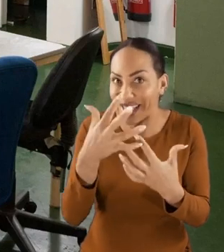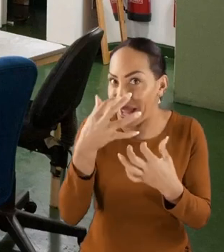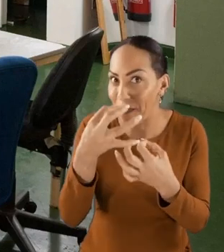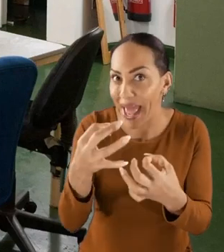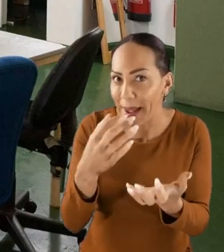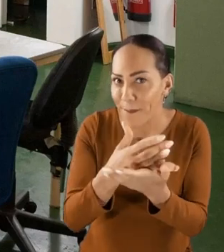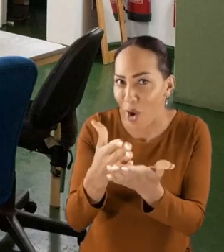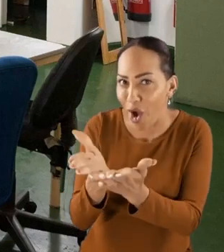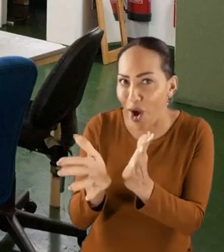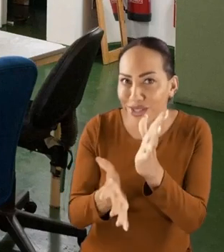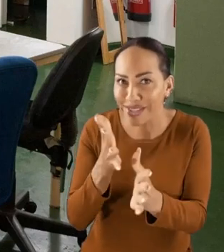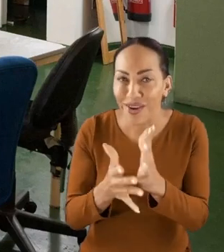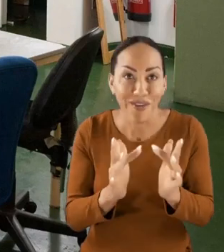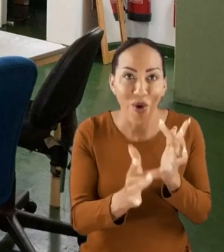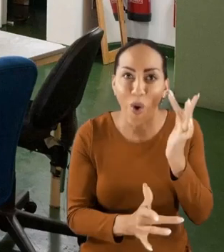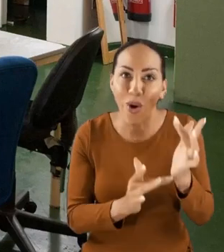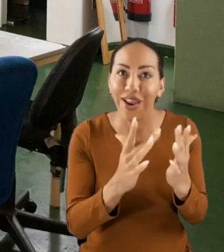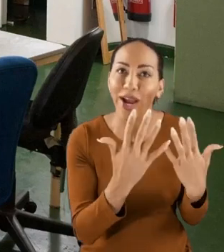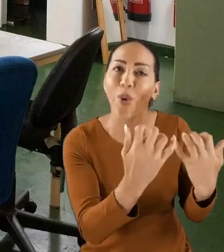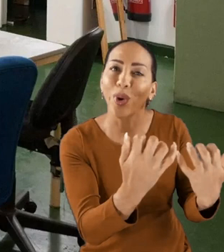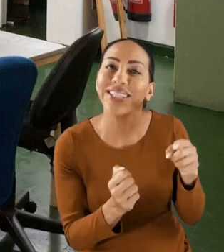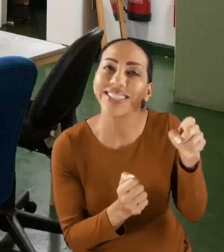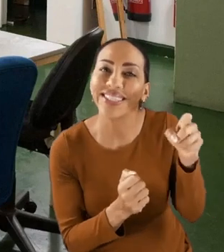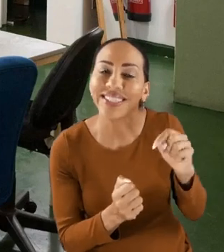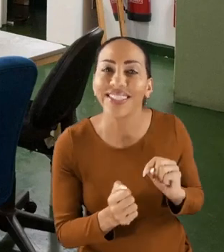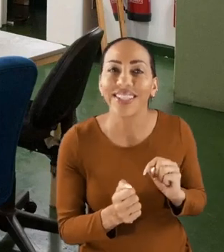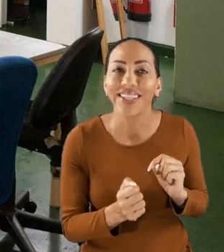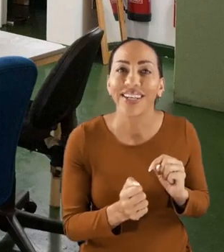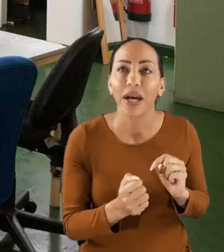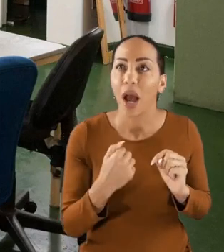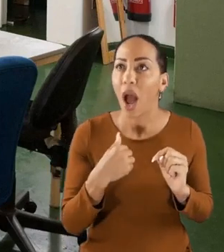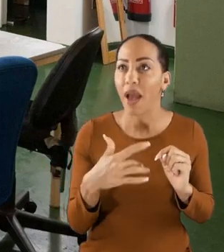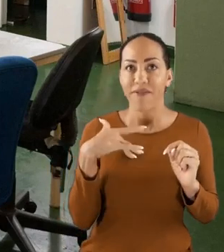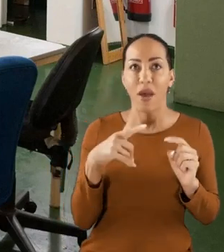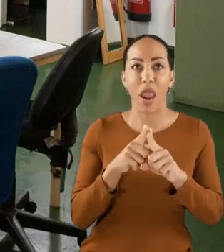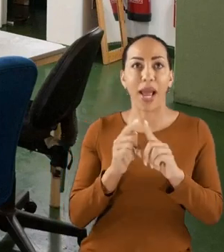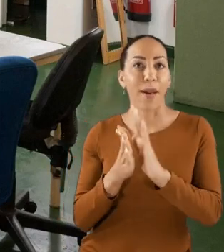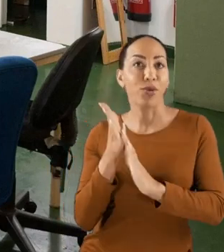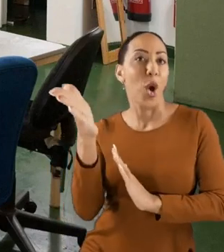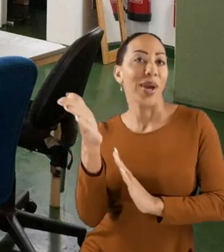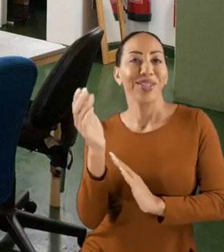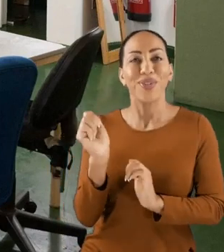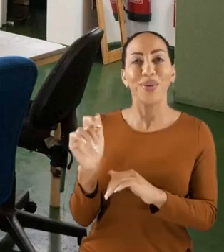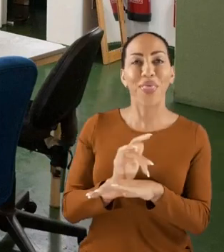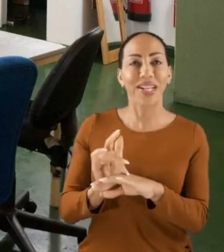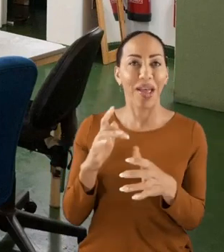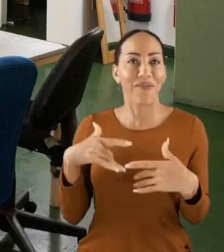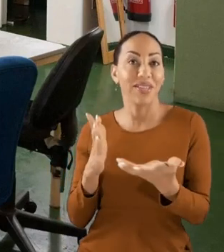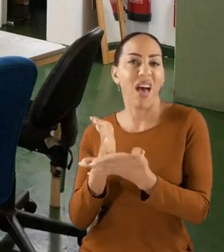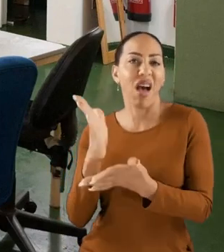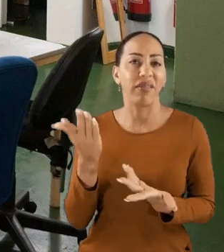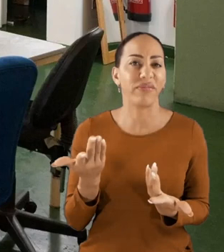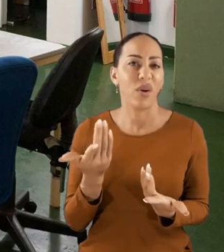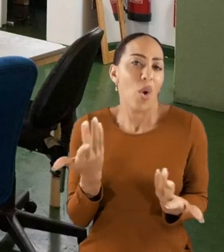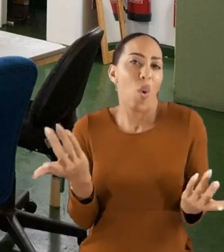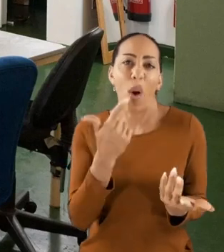of the compelling part of it, I think, for an online audience, is to feel like I am going to the theatre. This feels live. It's not,